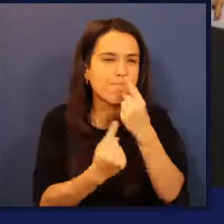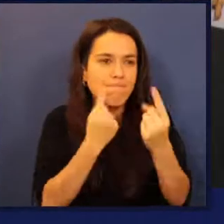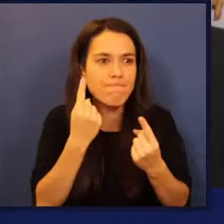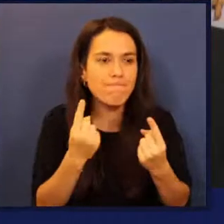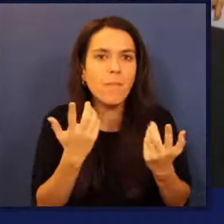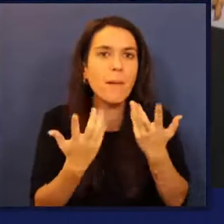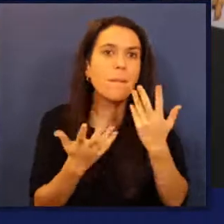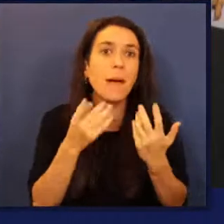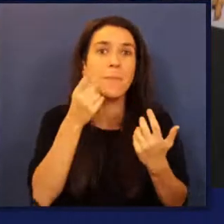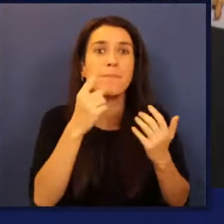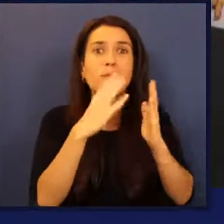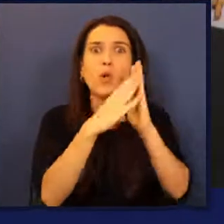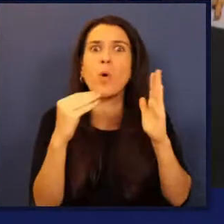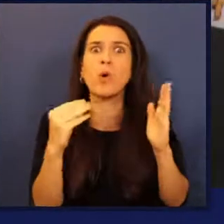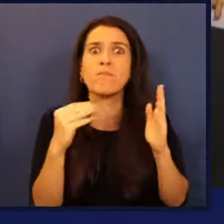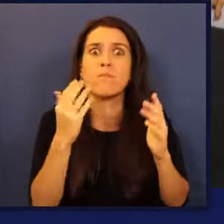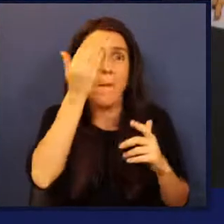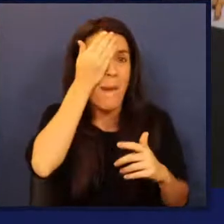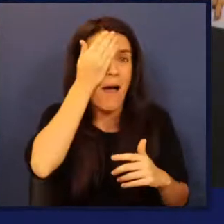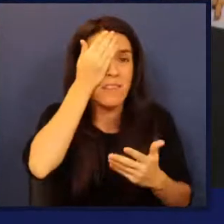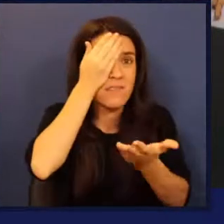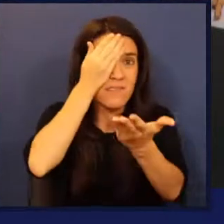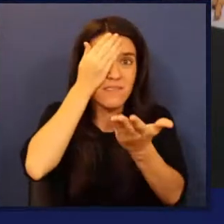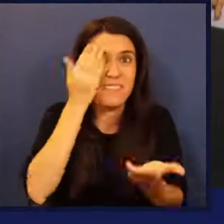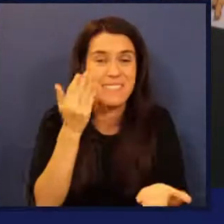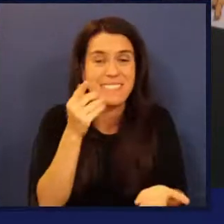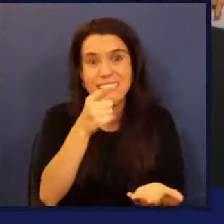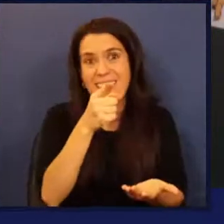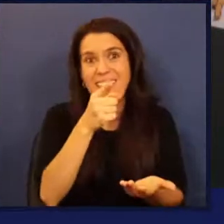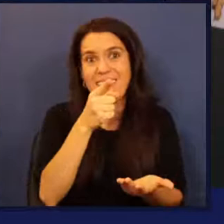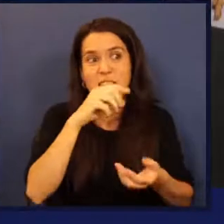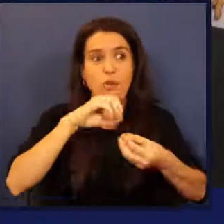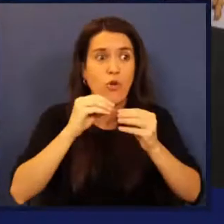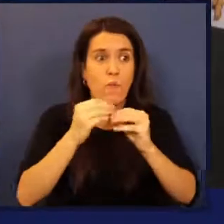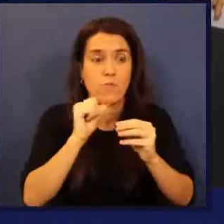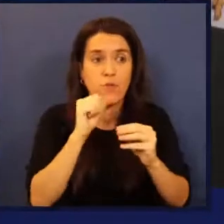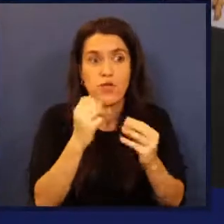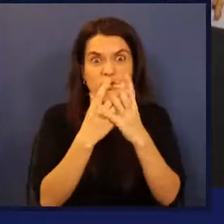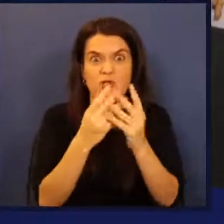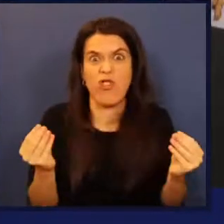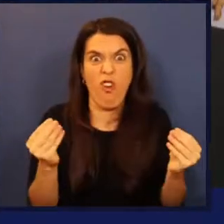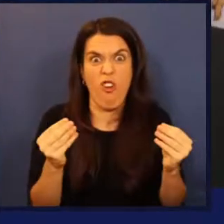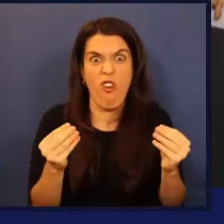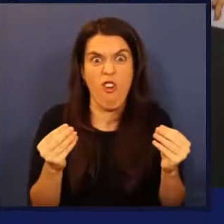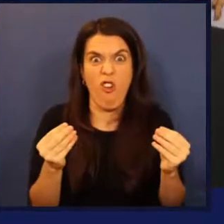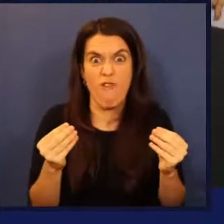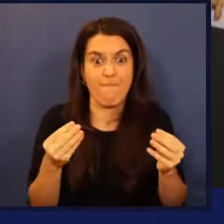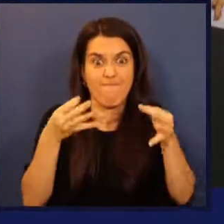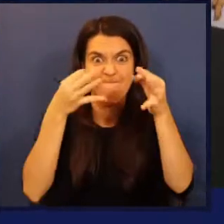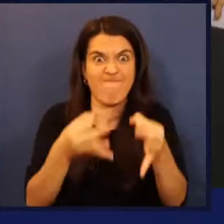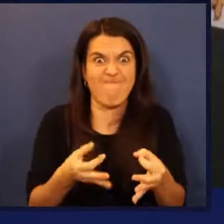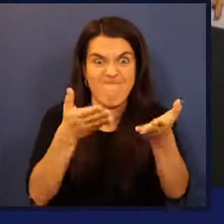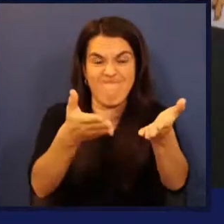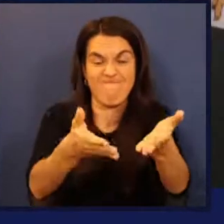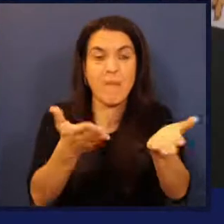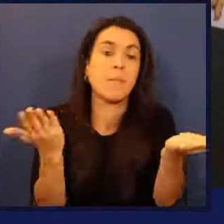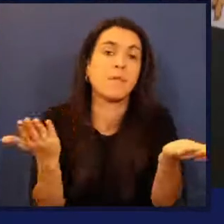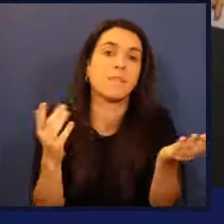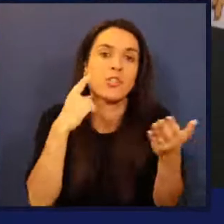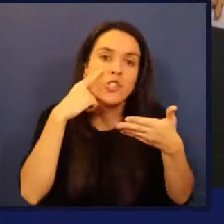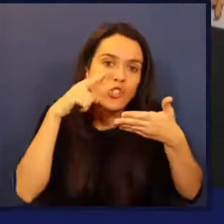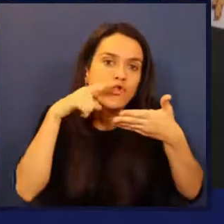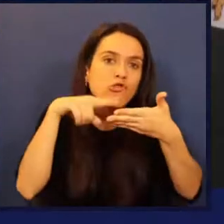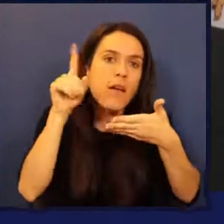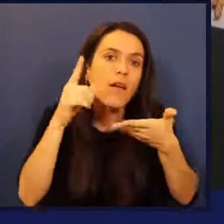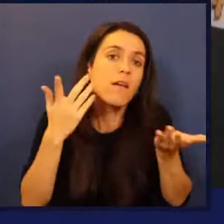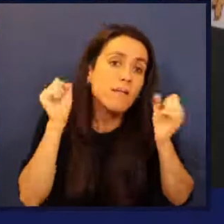your model is still biased, right? And that's a problem that will not be solved with those empirical methods, but it's a check that you